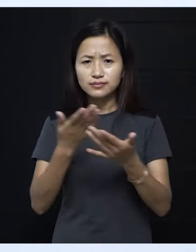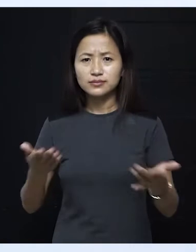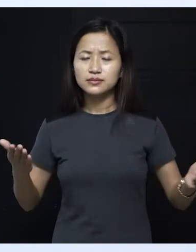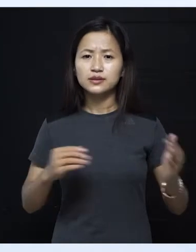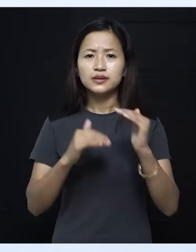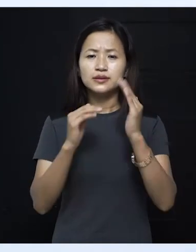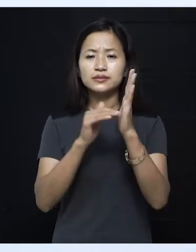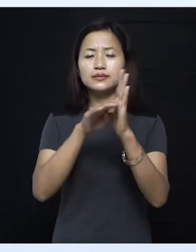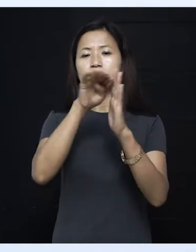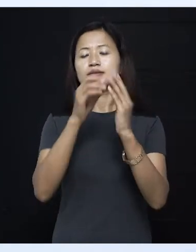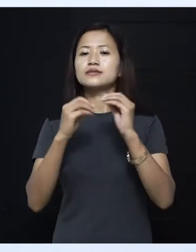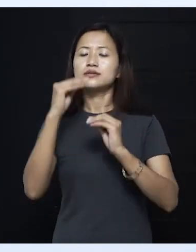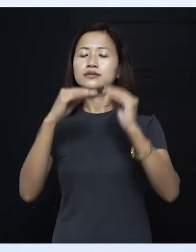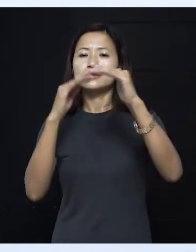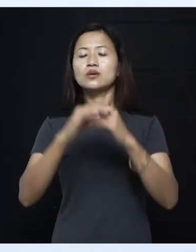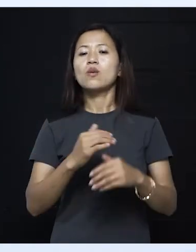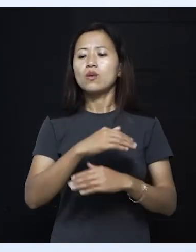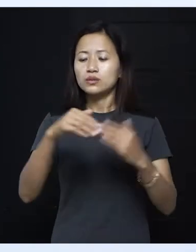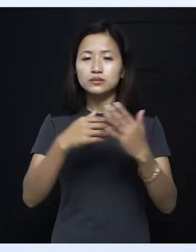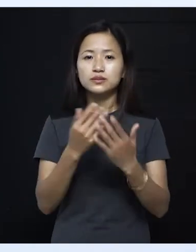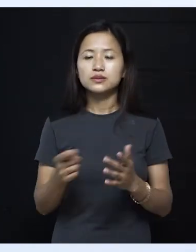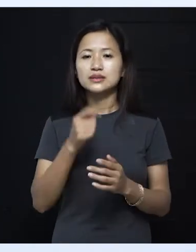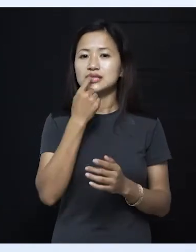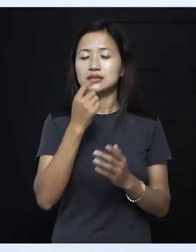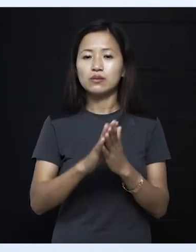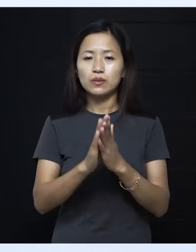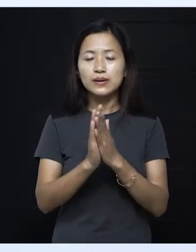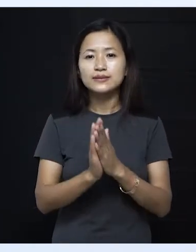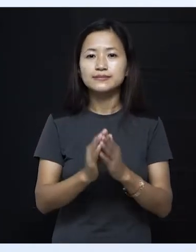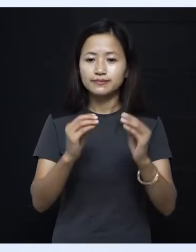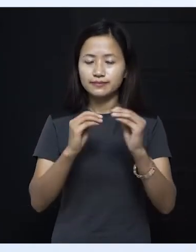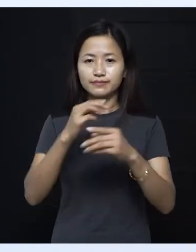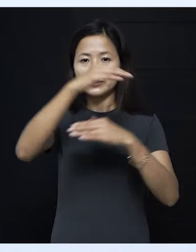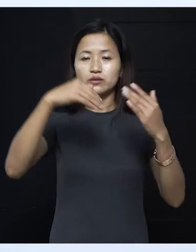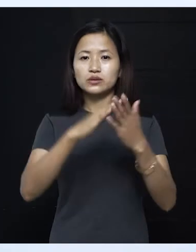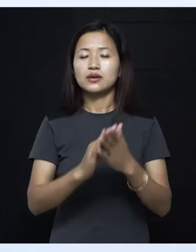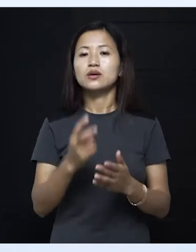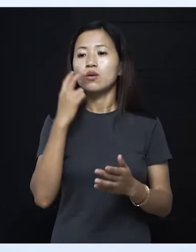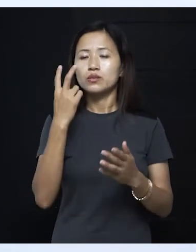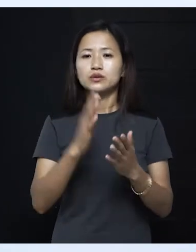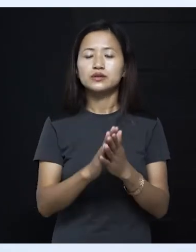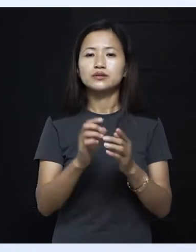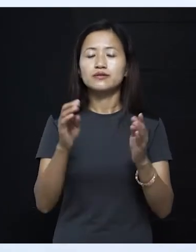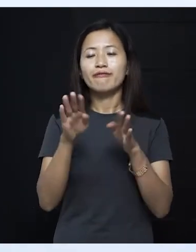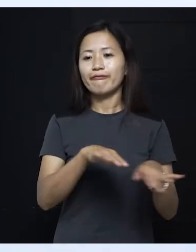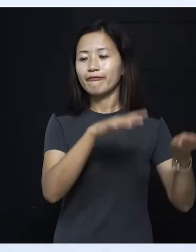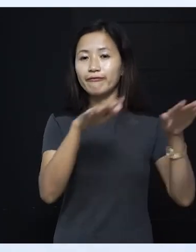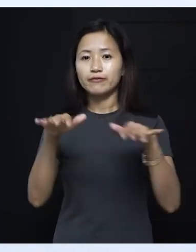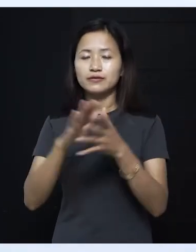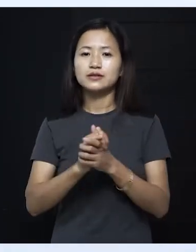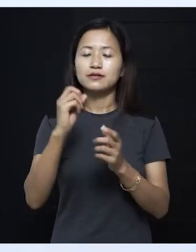called as the White Revolution, or as I've said, Operation Flood, okay. So this